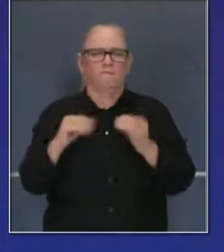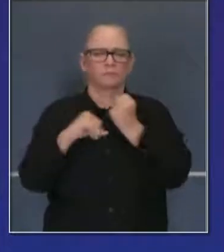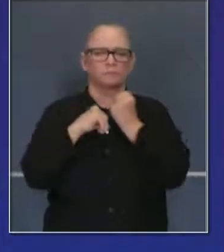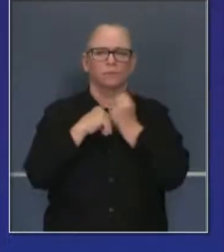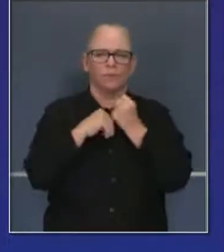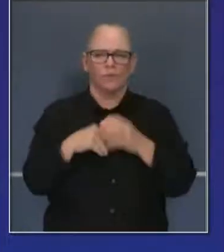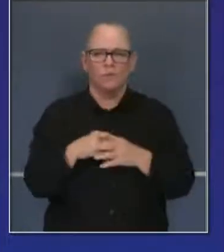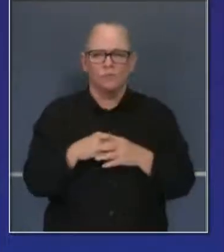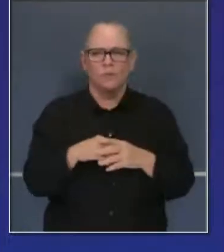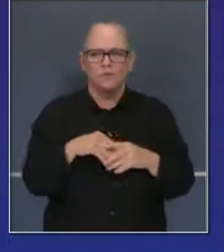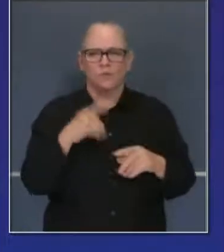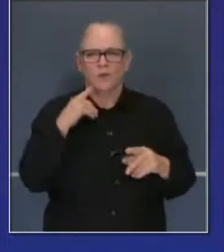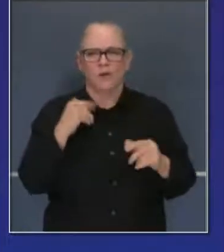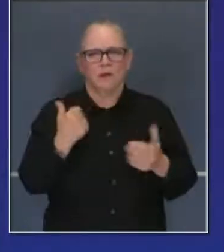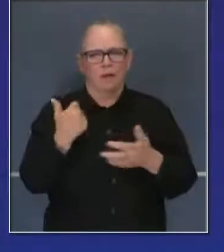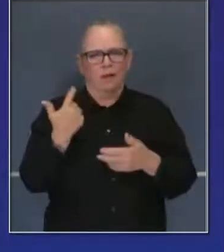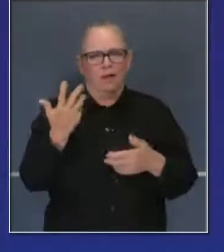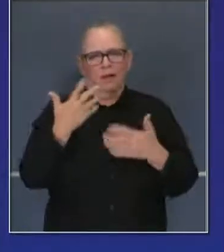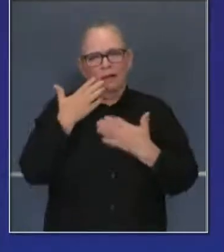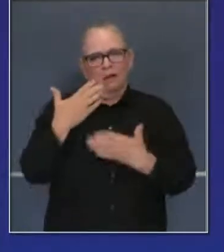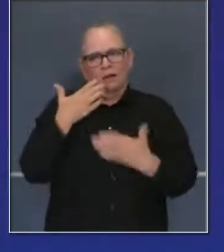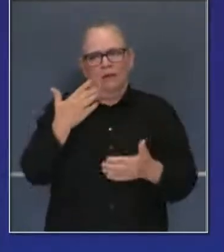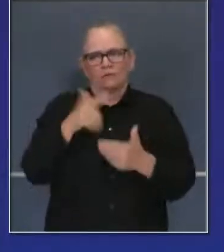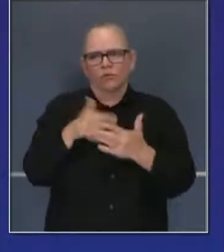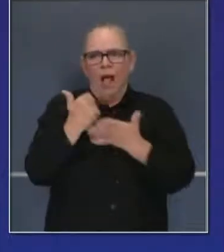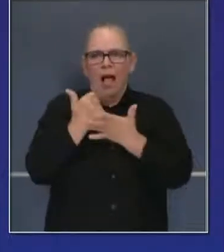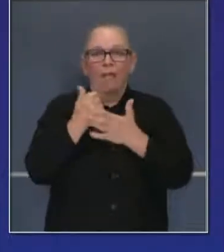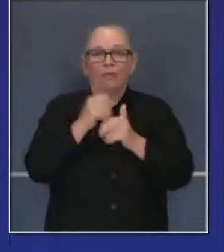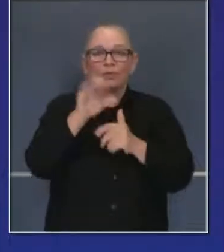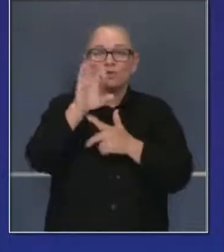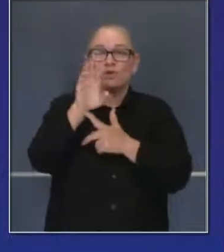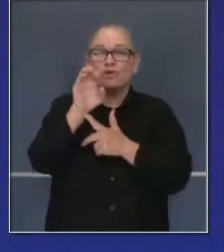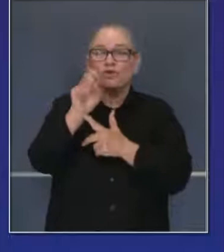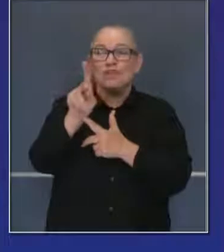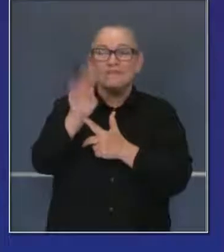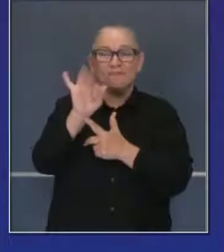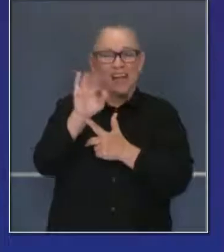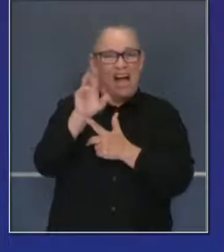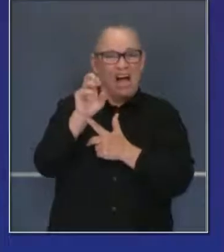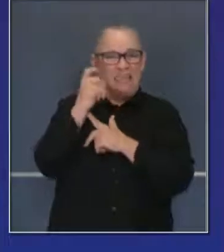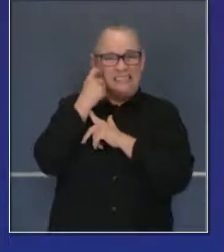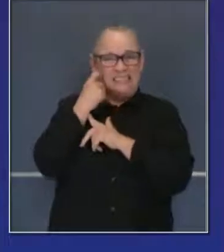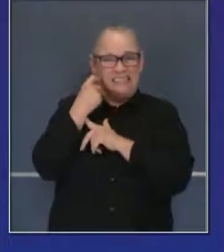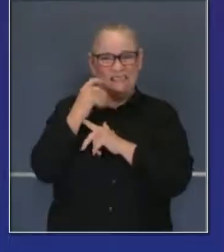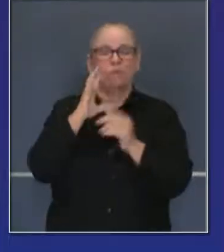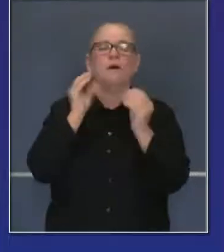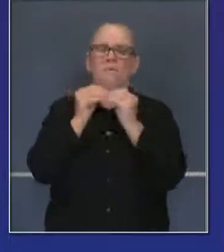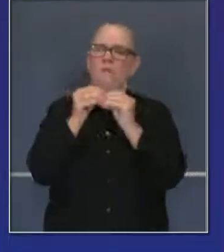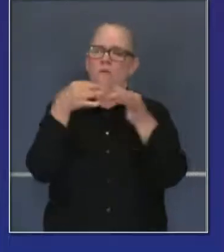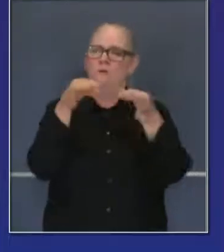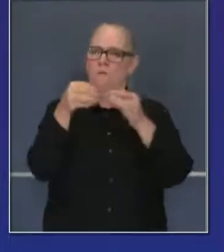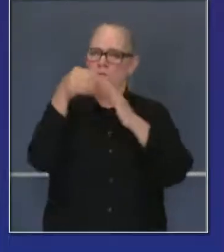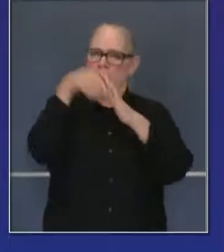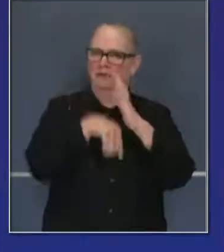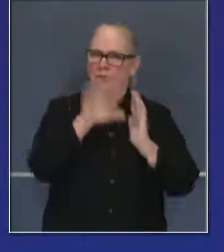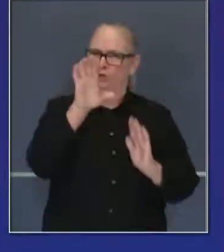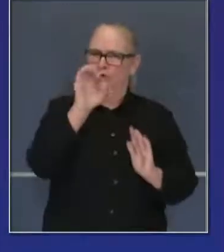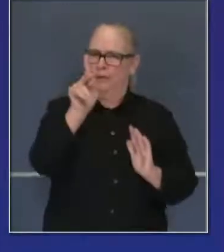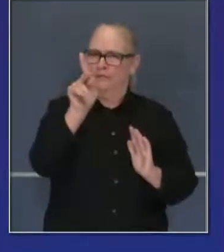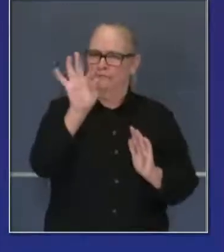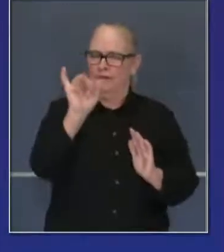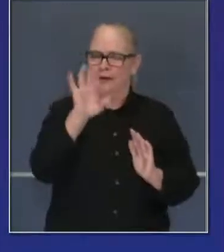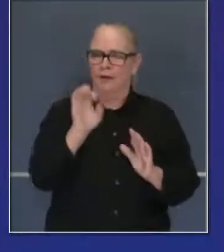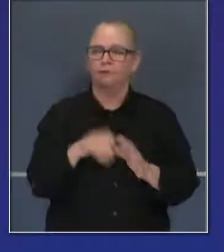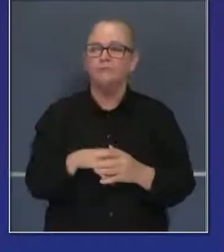really helping us with that Creek Fire, which I'll talk about a little bit more in a moment. It just gives you an indication, an example of